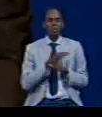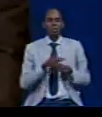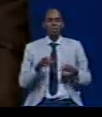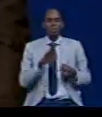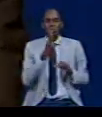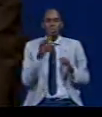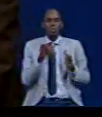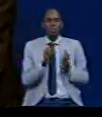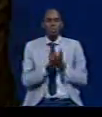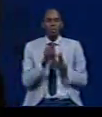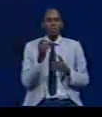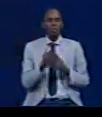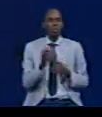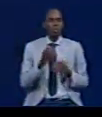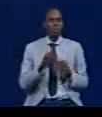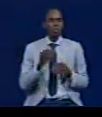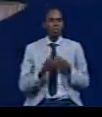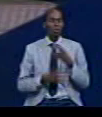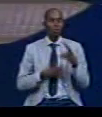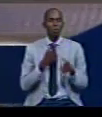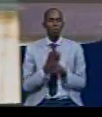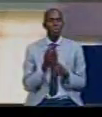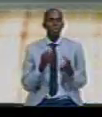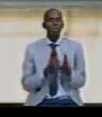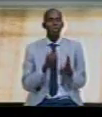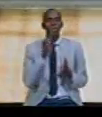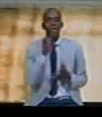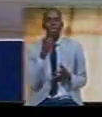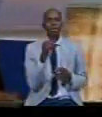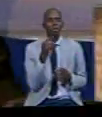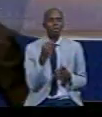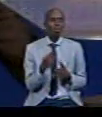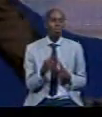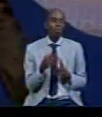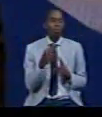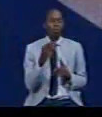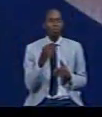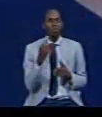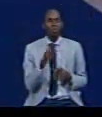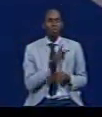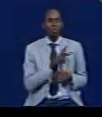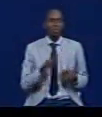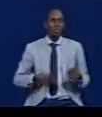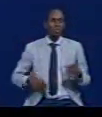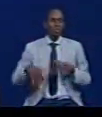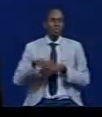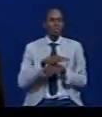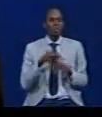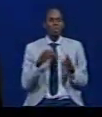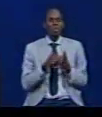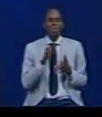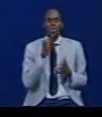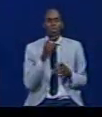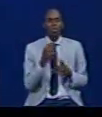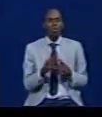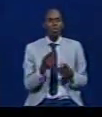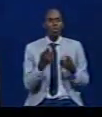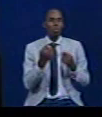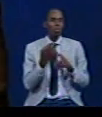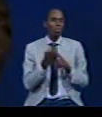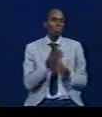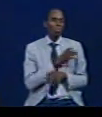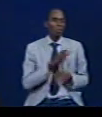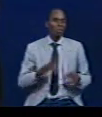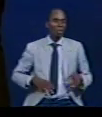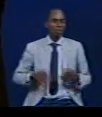word in the world. It's the word for the kingdom. It's the word coming from Christ and coming to the